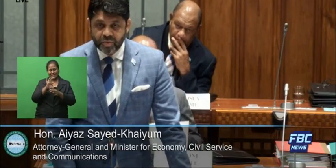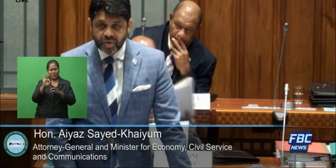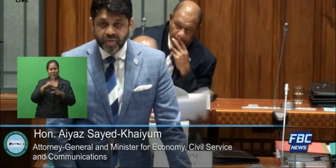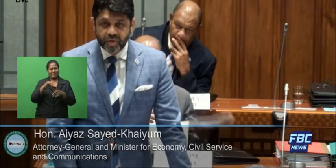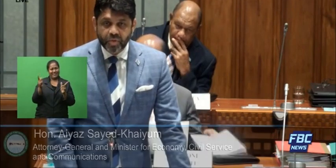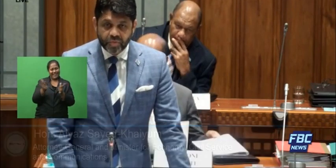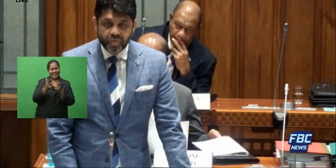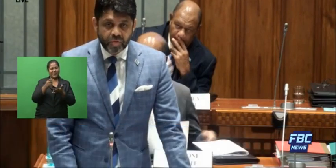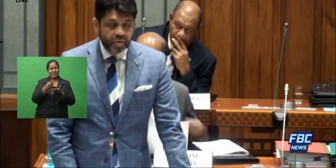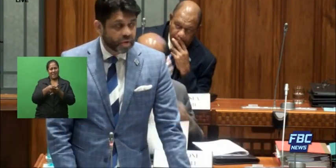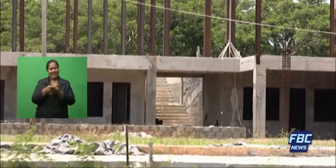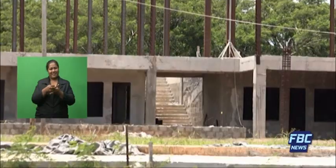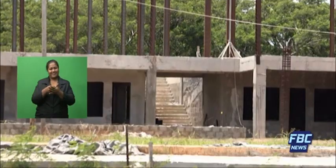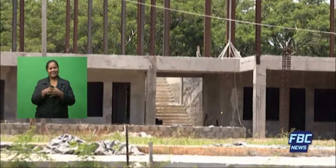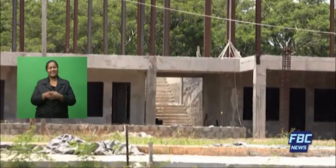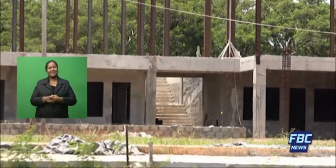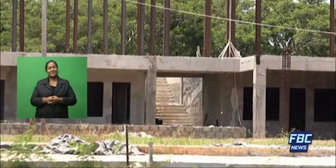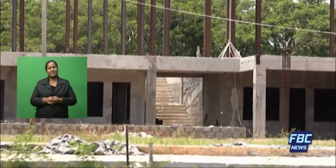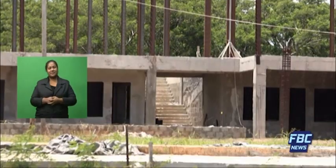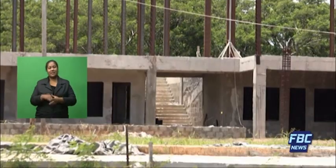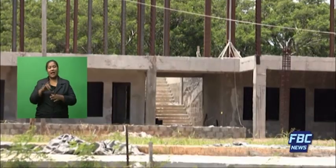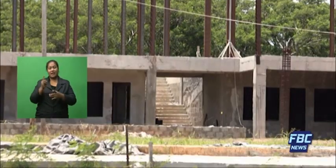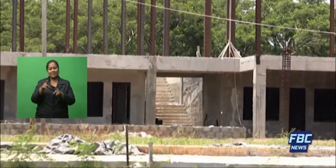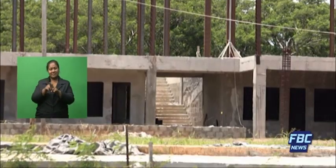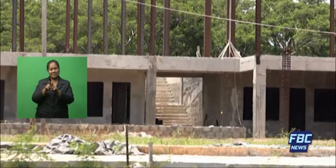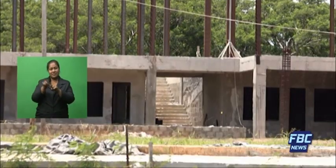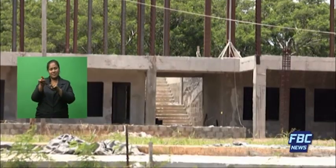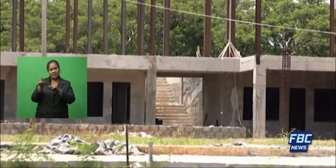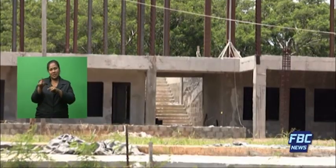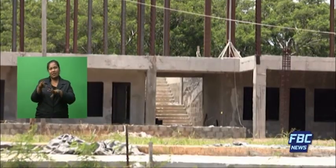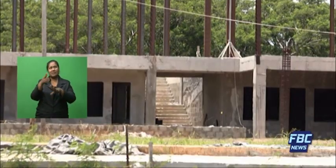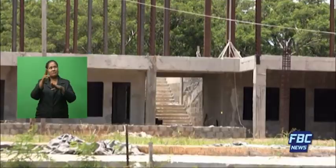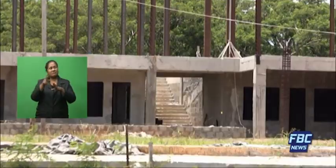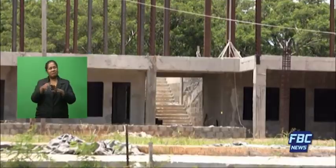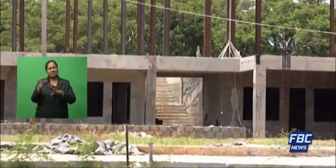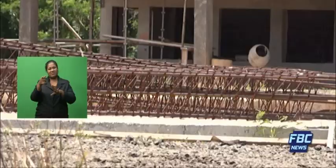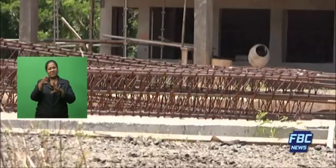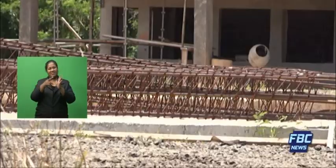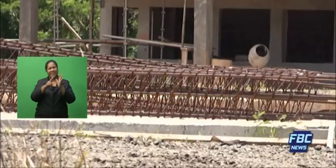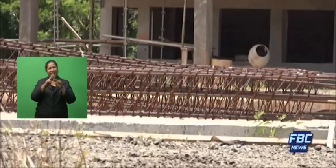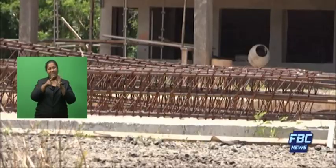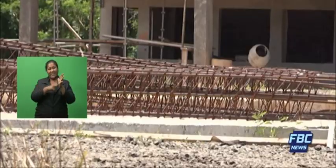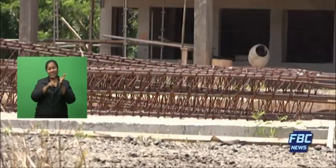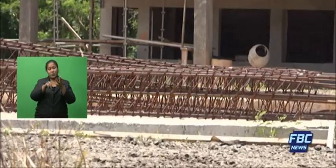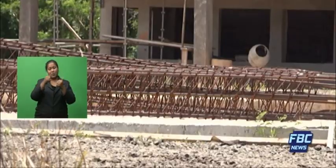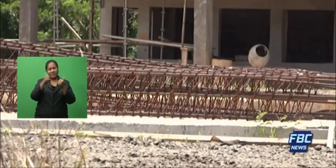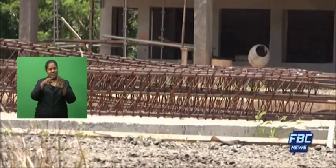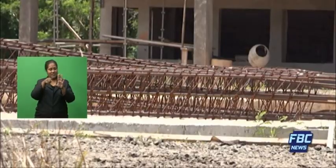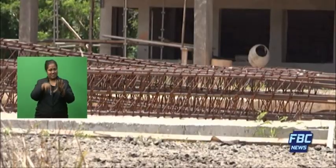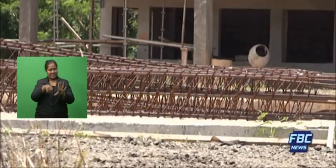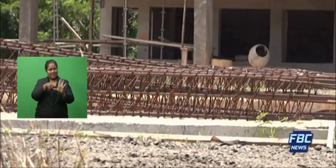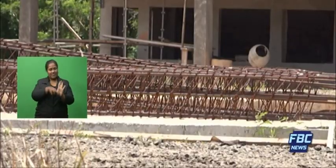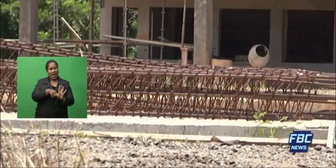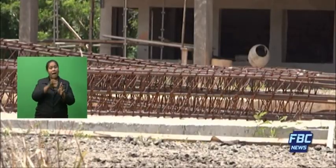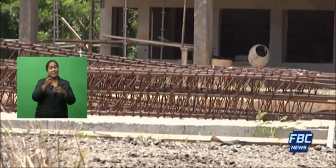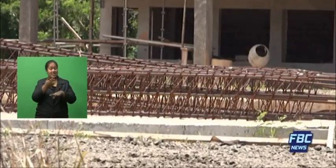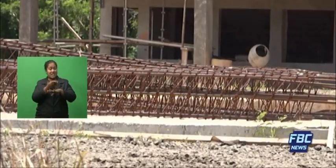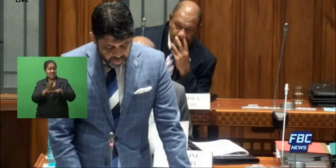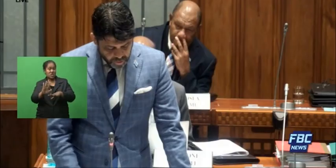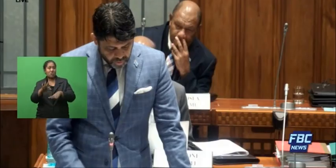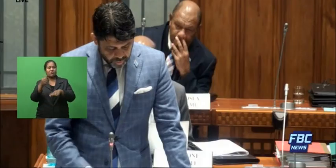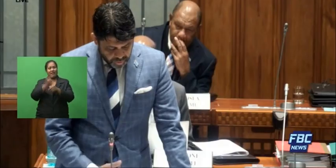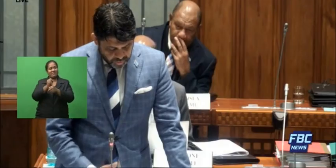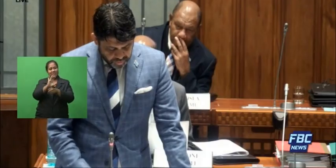money than what they've done work for. It looks unlikely that the campus will be completed by year-end, as a new contractor has yet to be